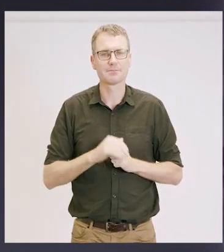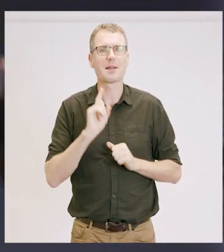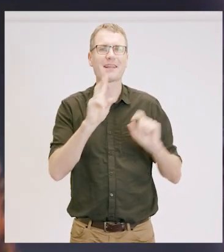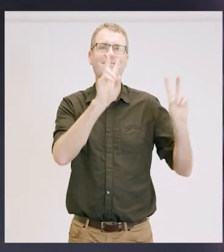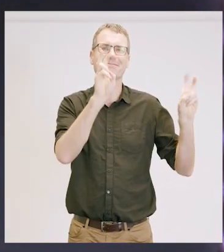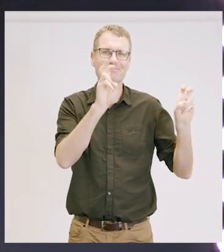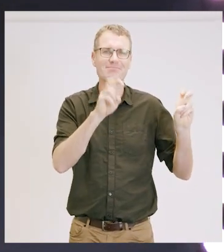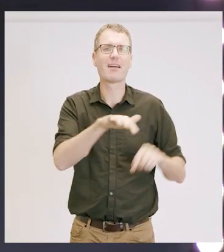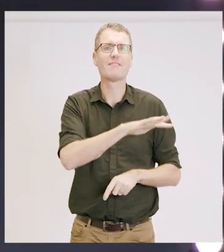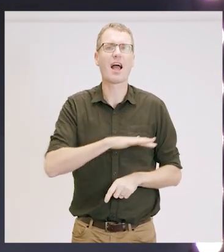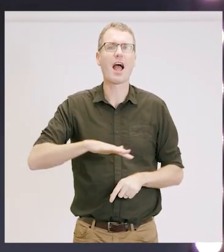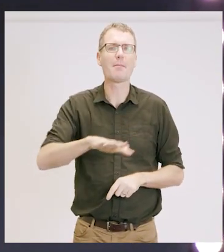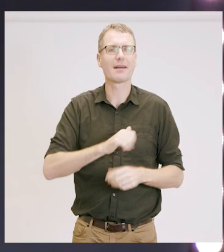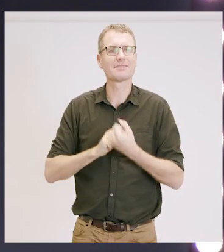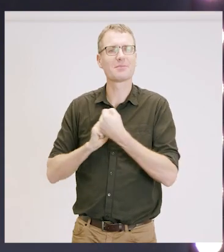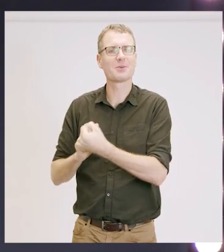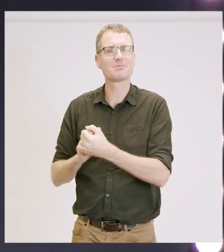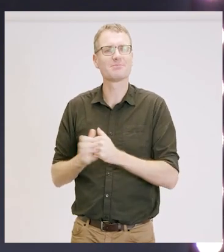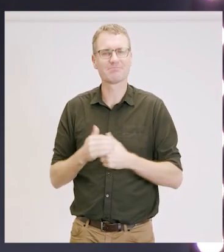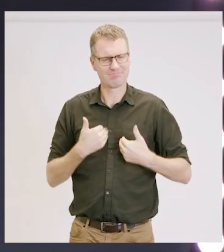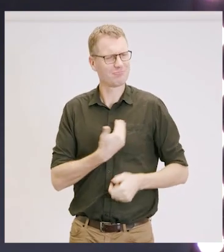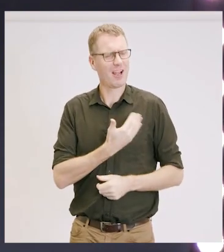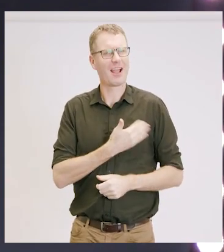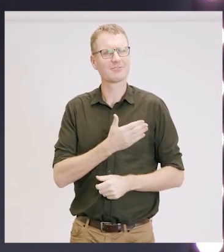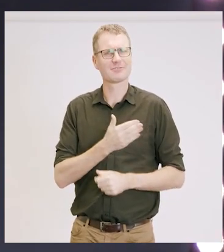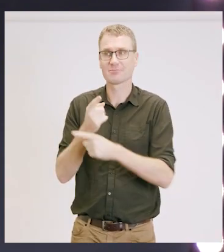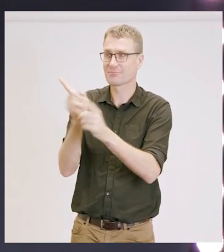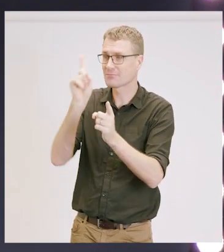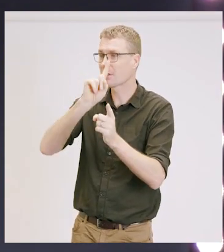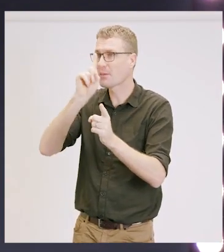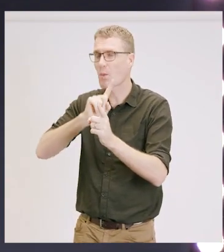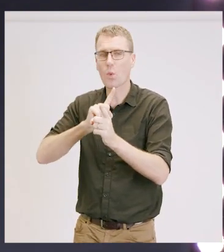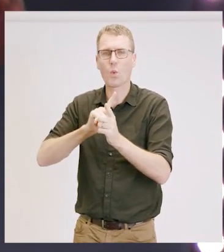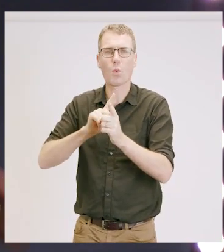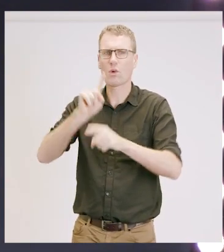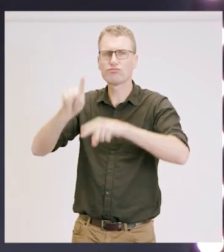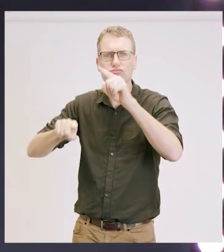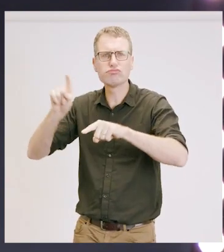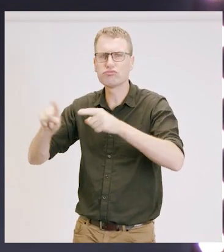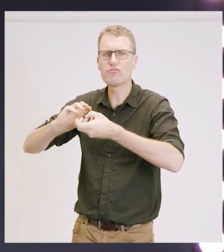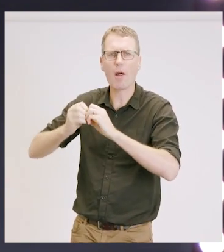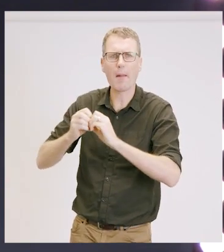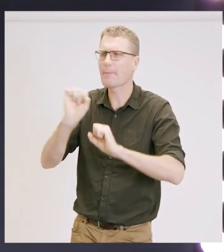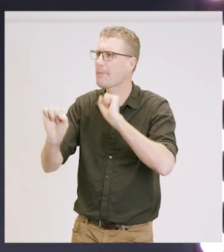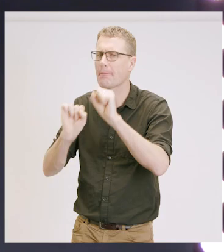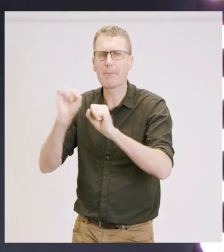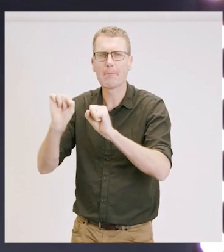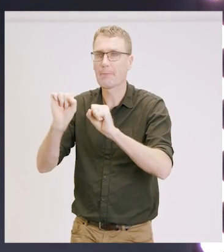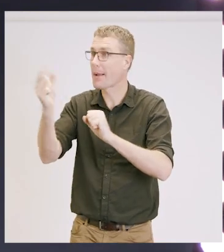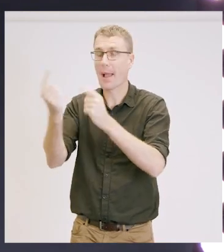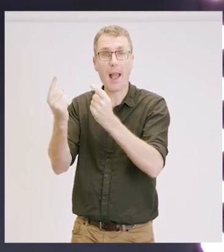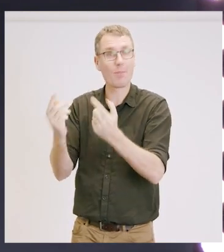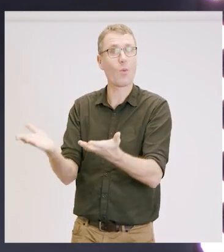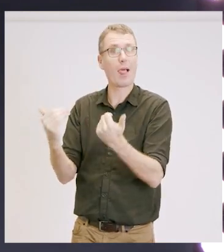it's a family thing. And I feel so proud that we can welcome people with all the issues they're going through into